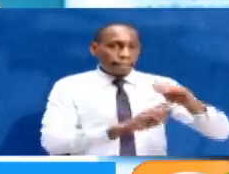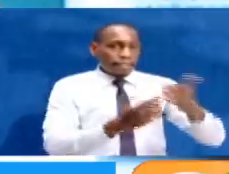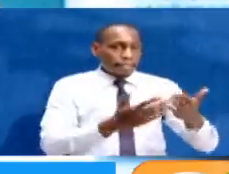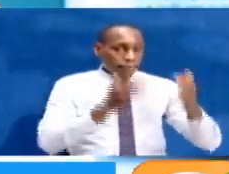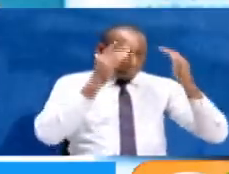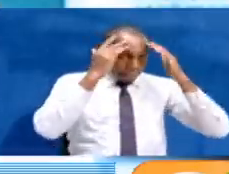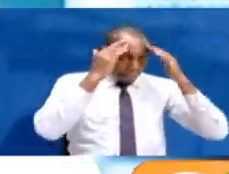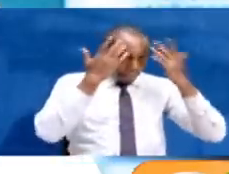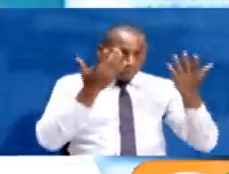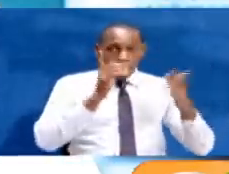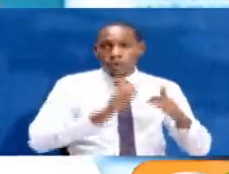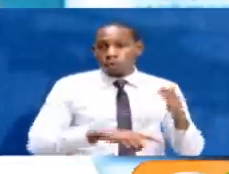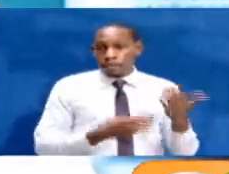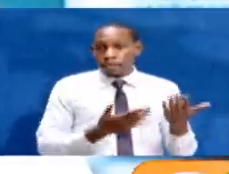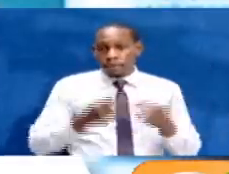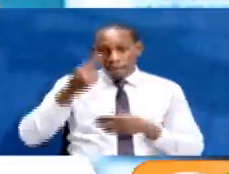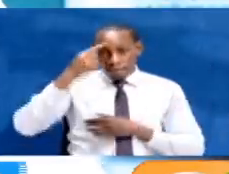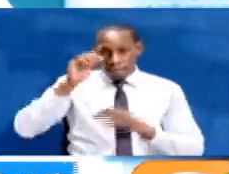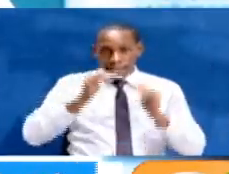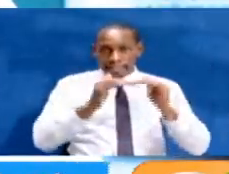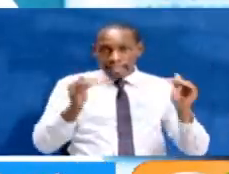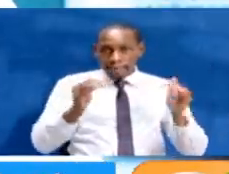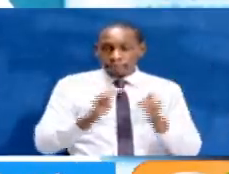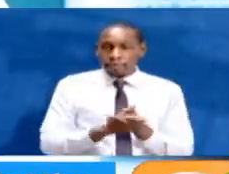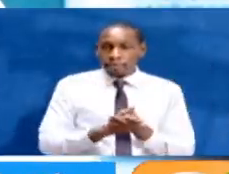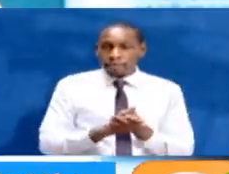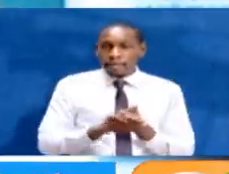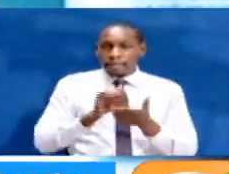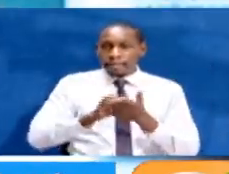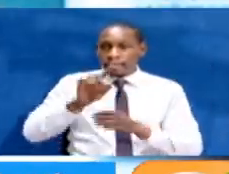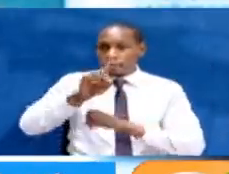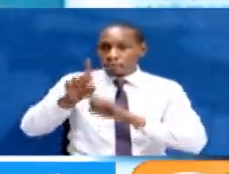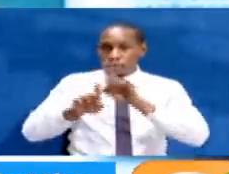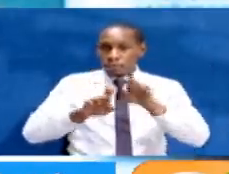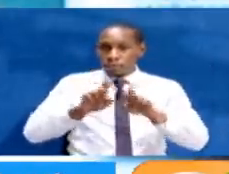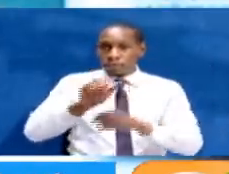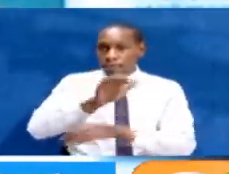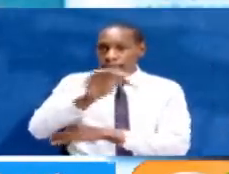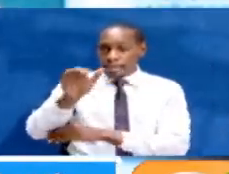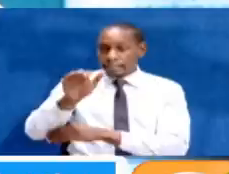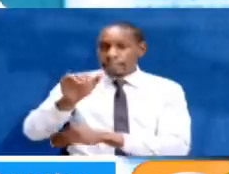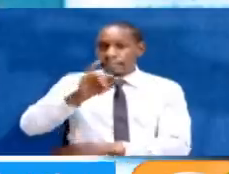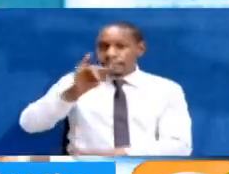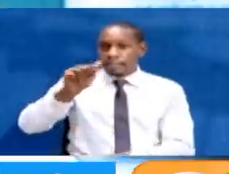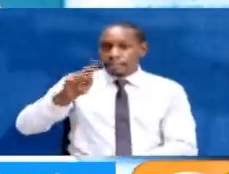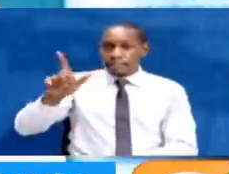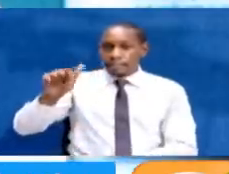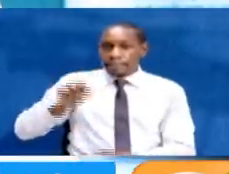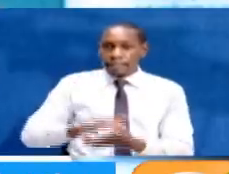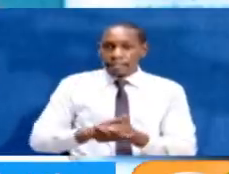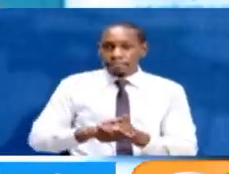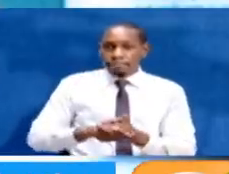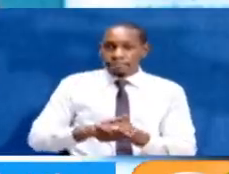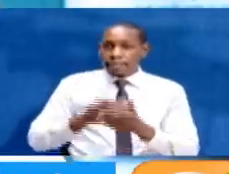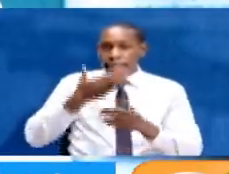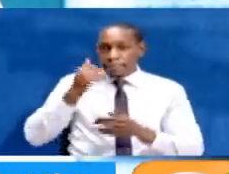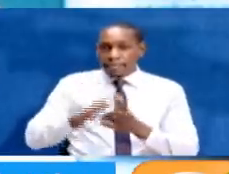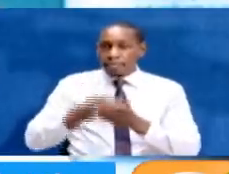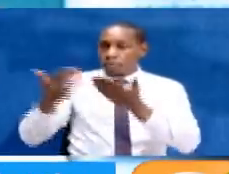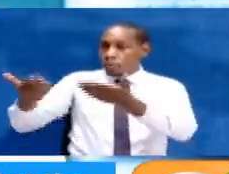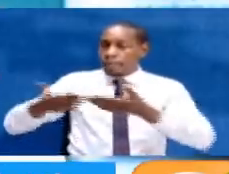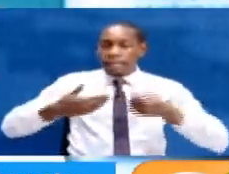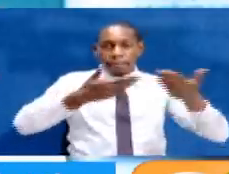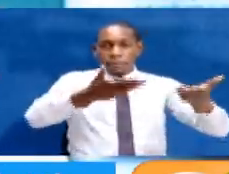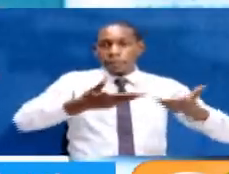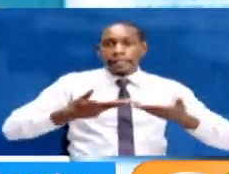with there as well at policy level? They're grappling with the questions you are raising, Jamila. Should we open and say we bring